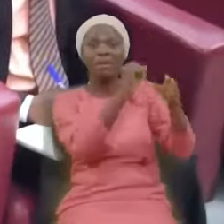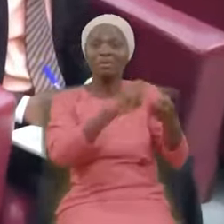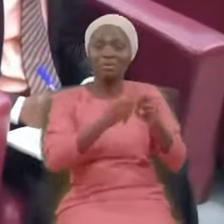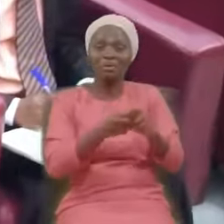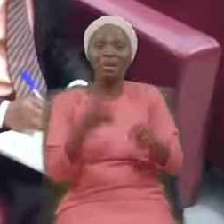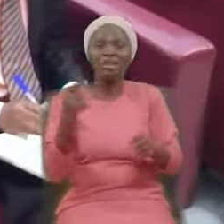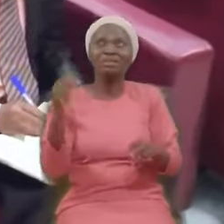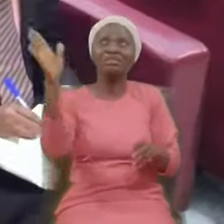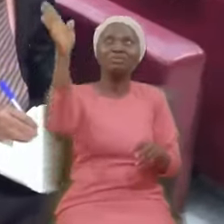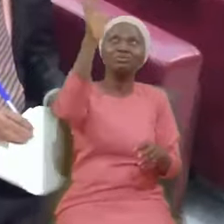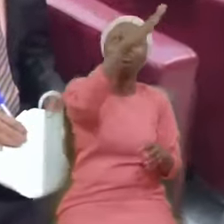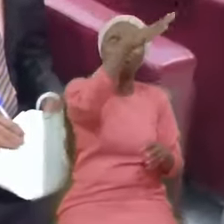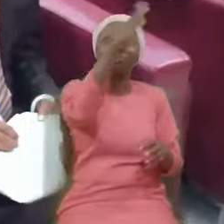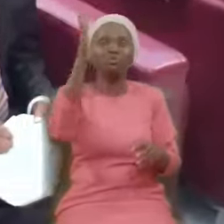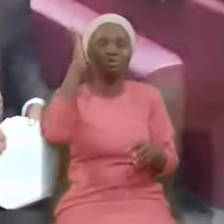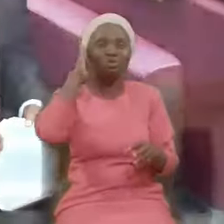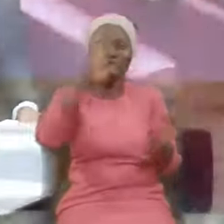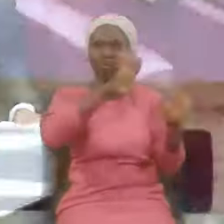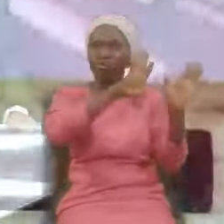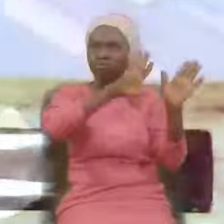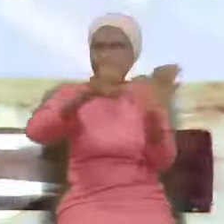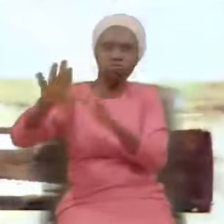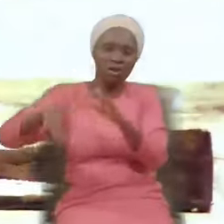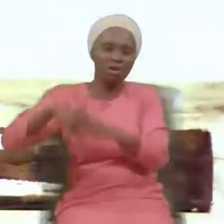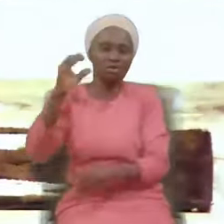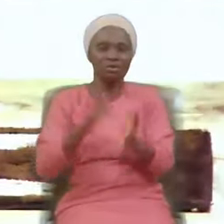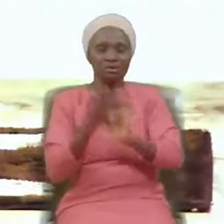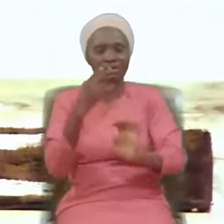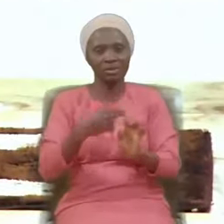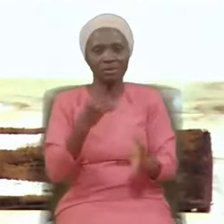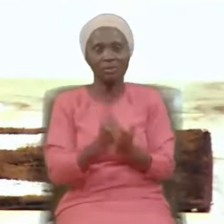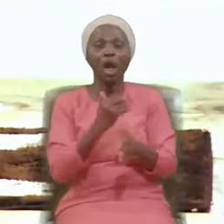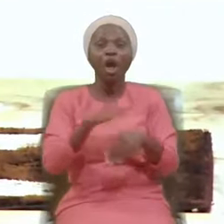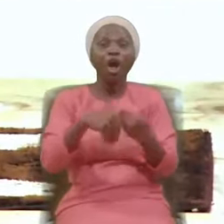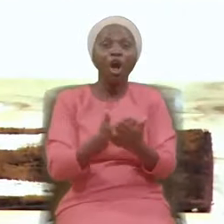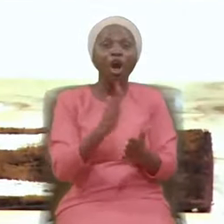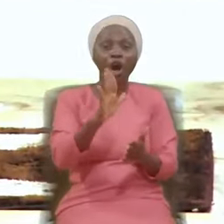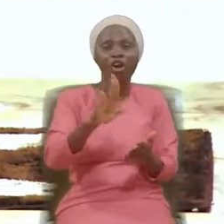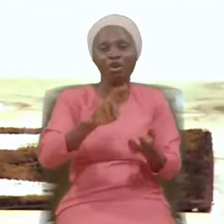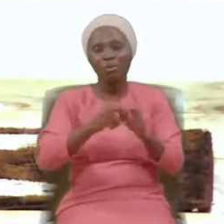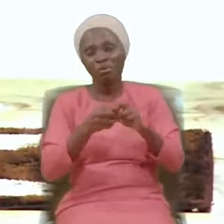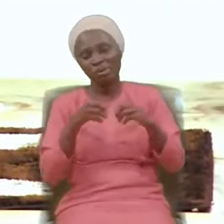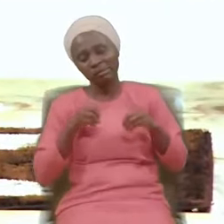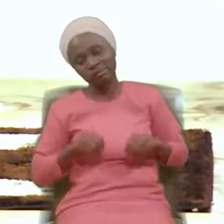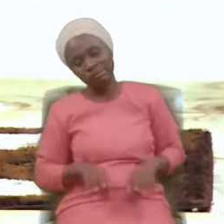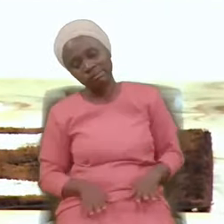away. All your distress, the wind will carry them away.